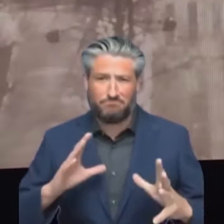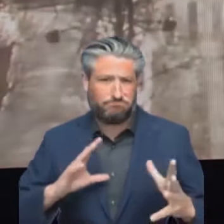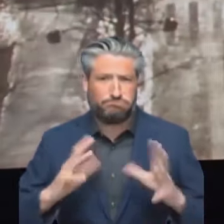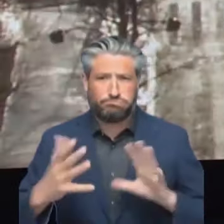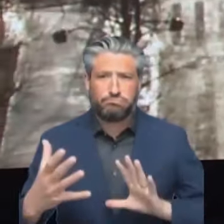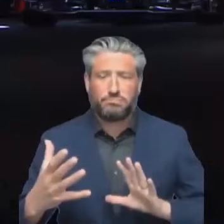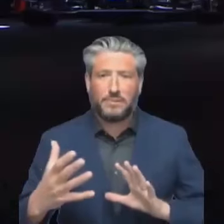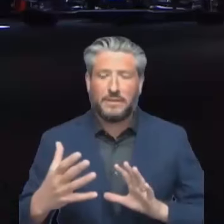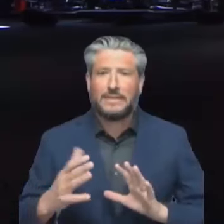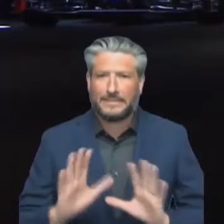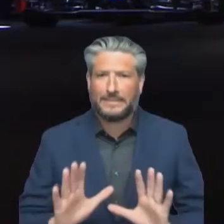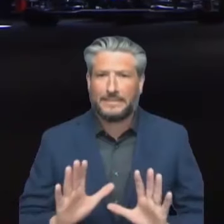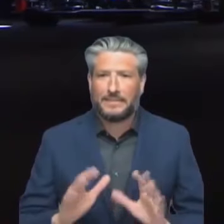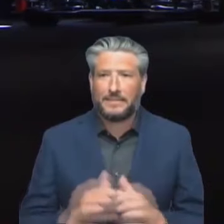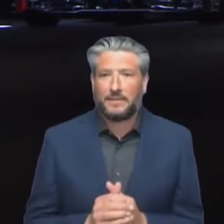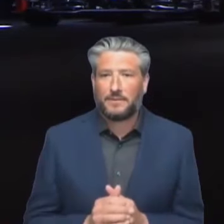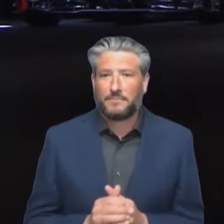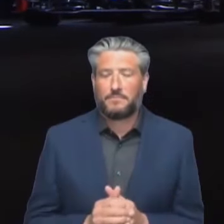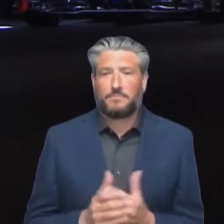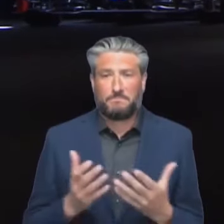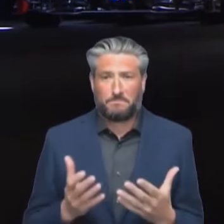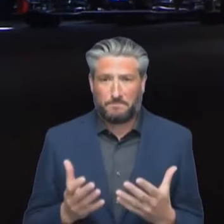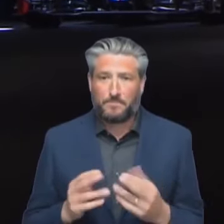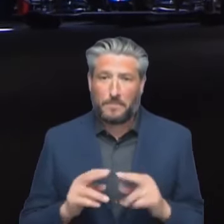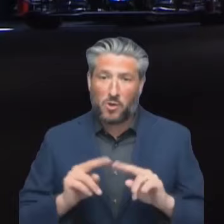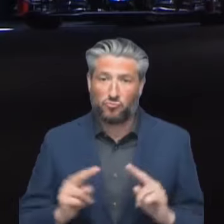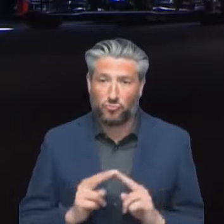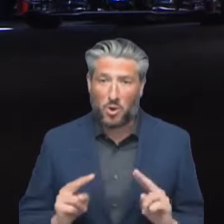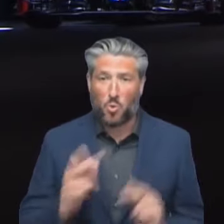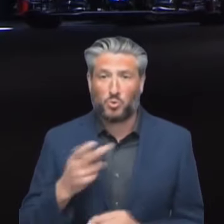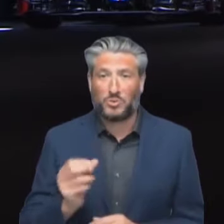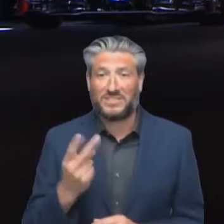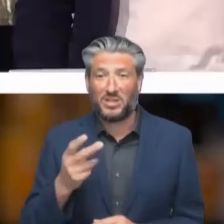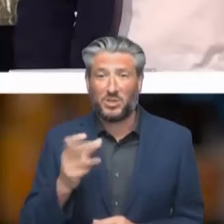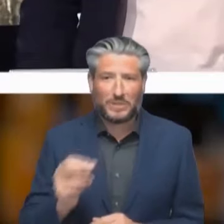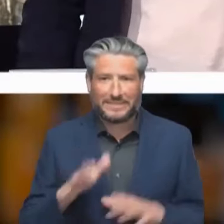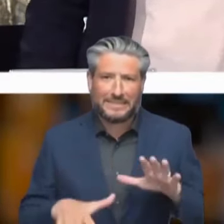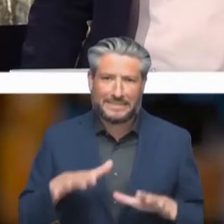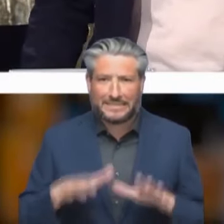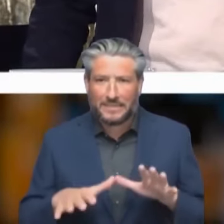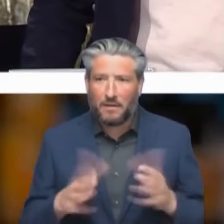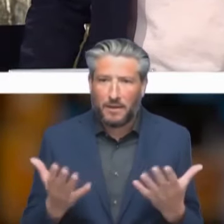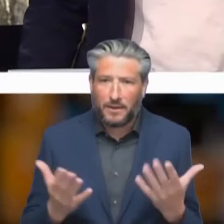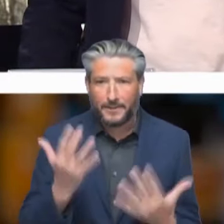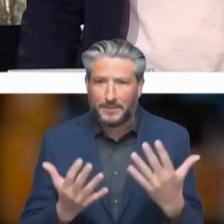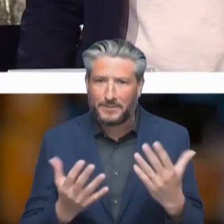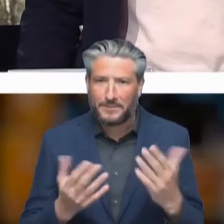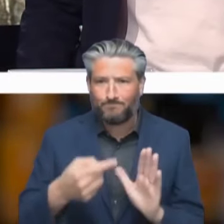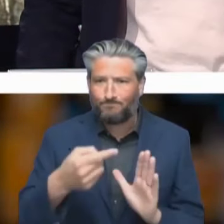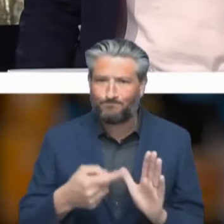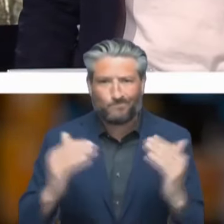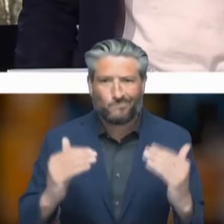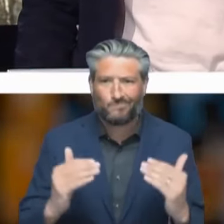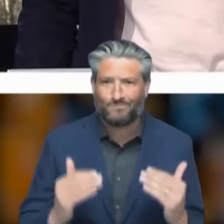company performed in 2020. First, our sales performance. In 2020, the sales volumes